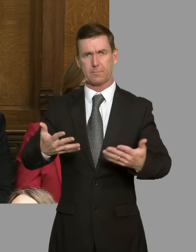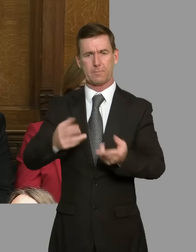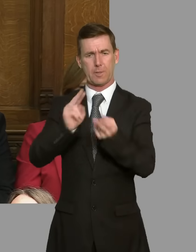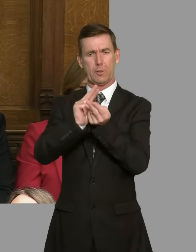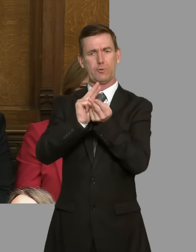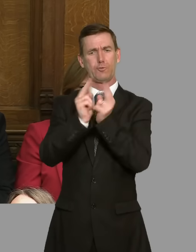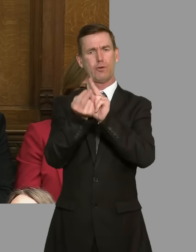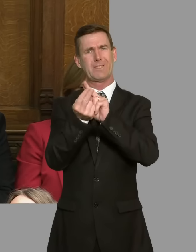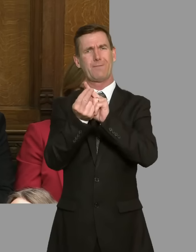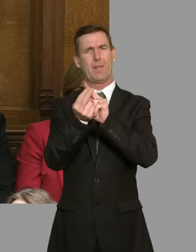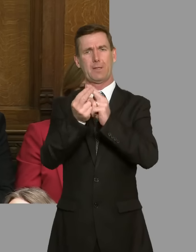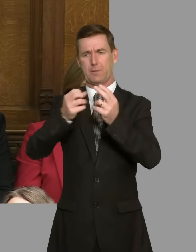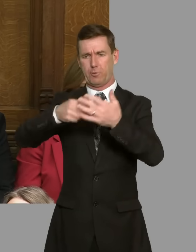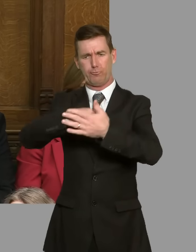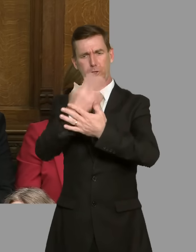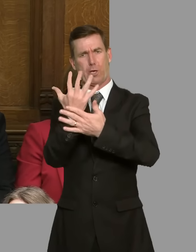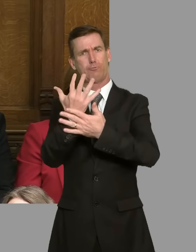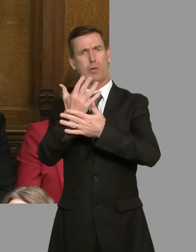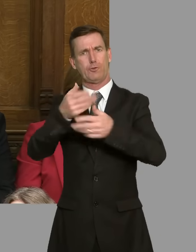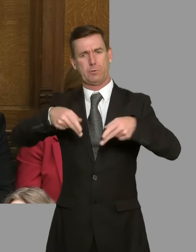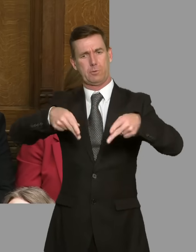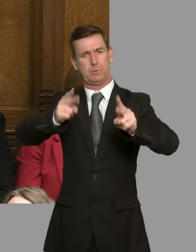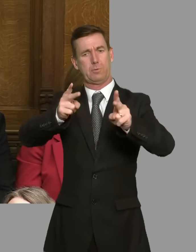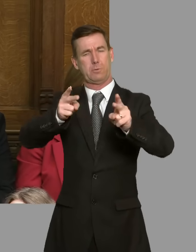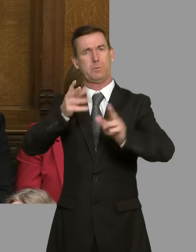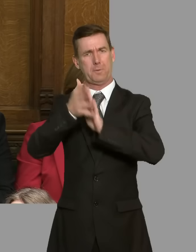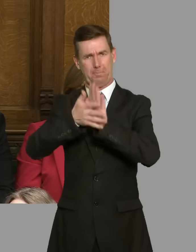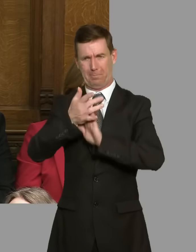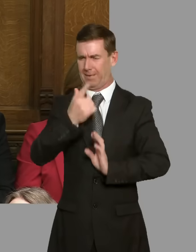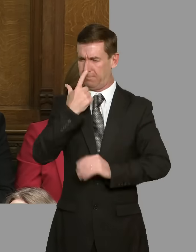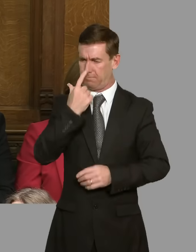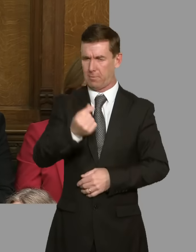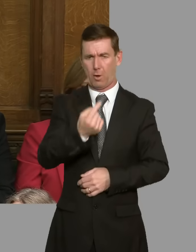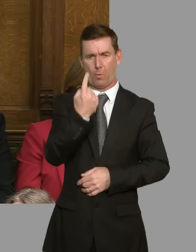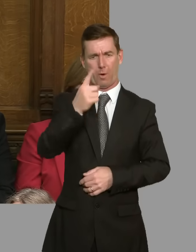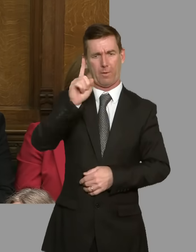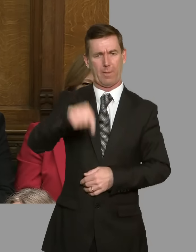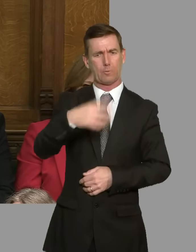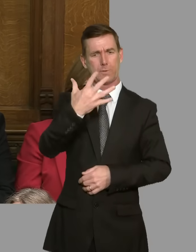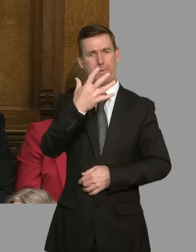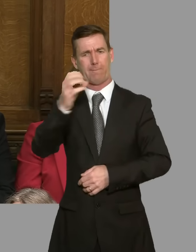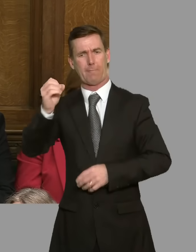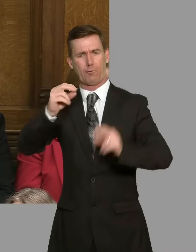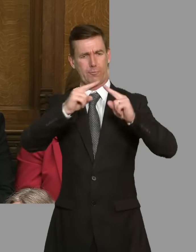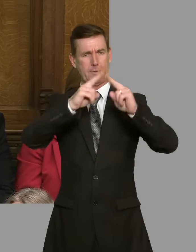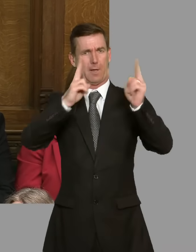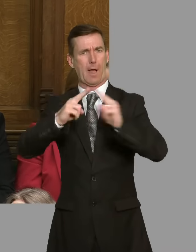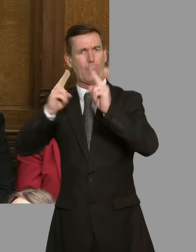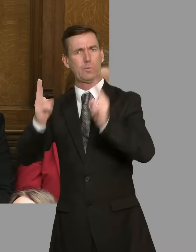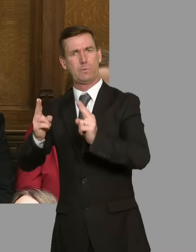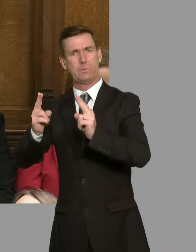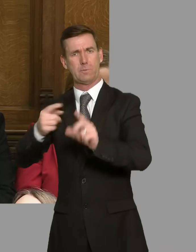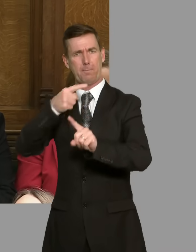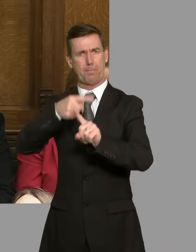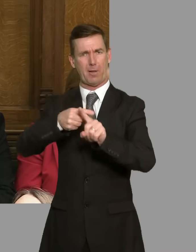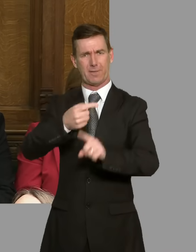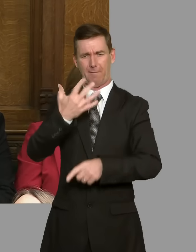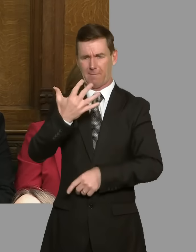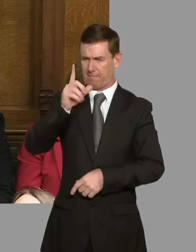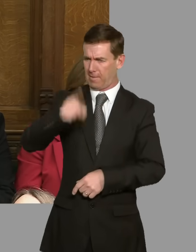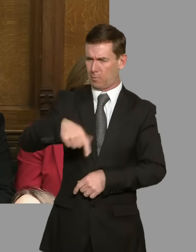deliver 1,500 houses and 5,700 jobs on land that was previously coal